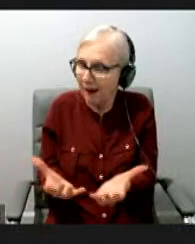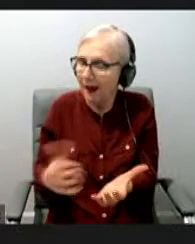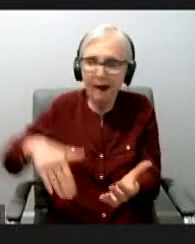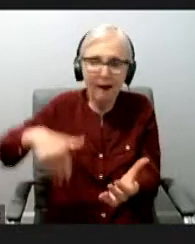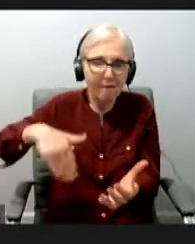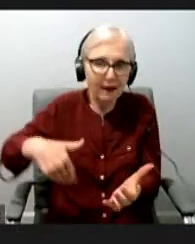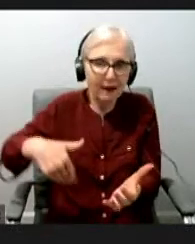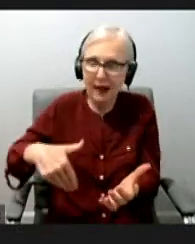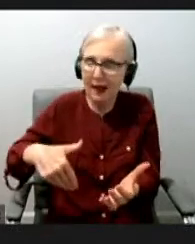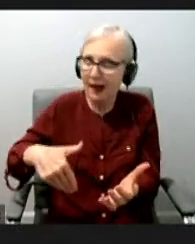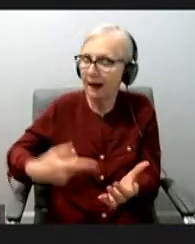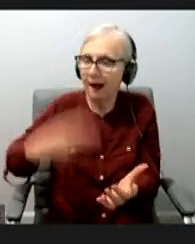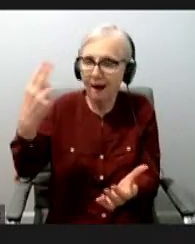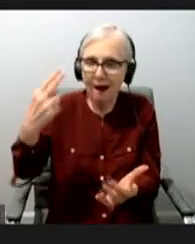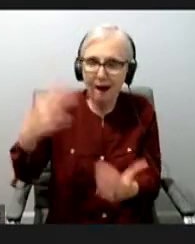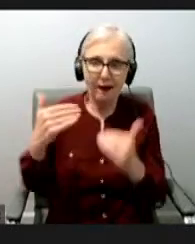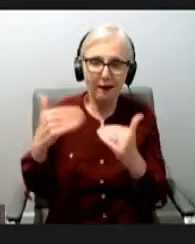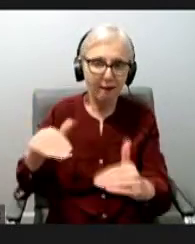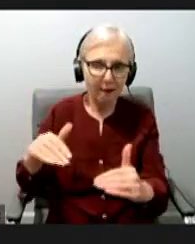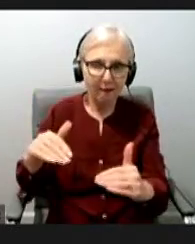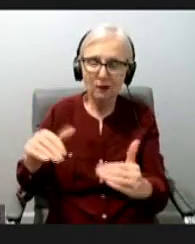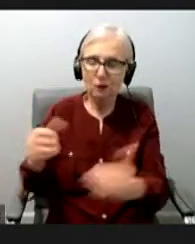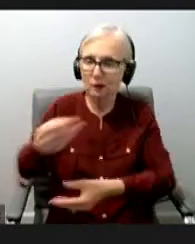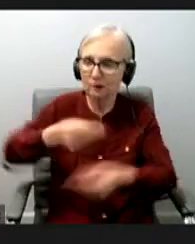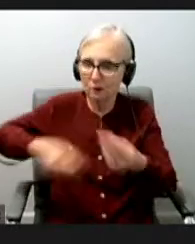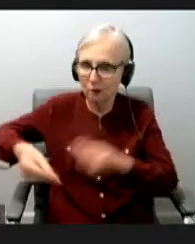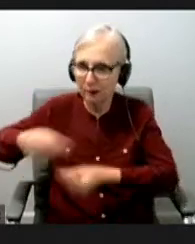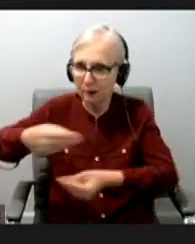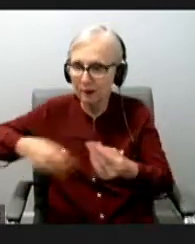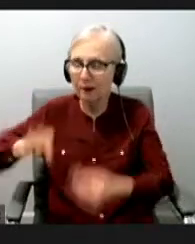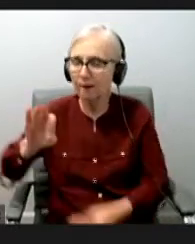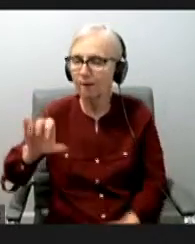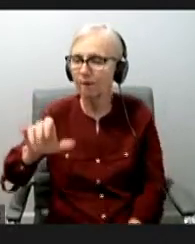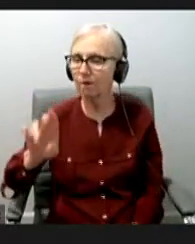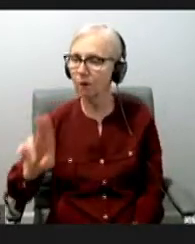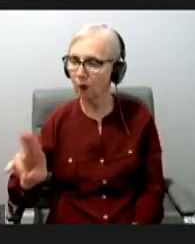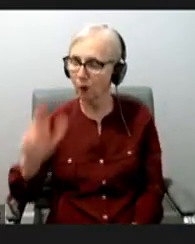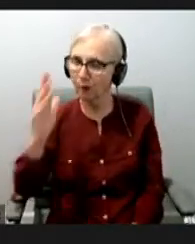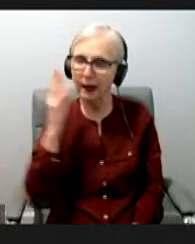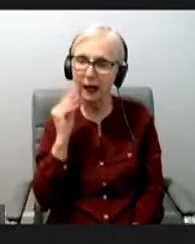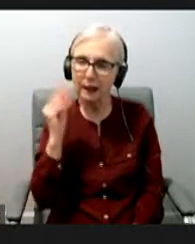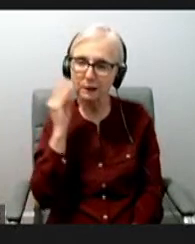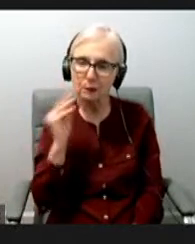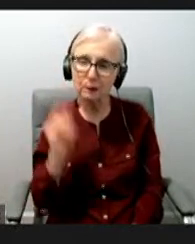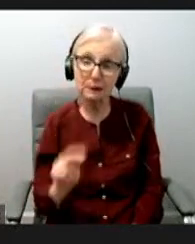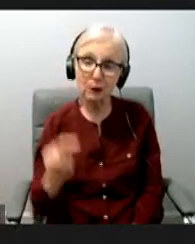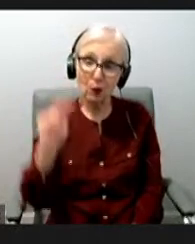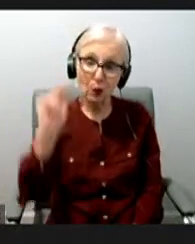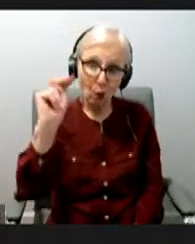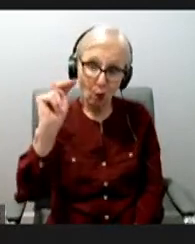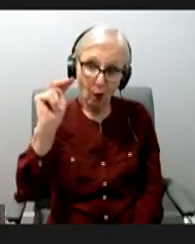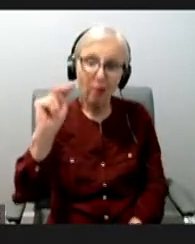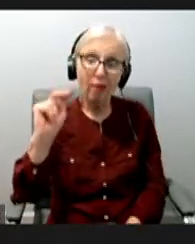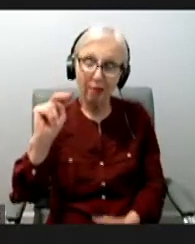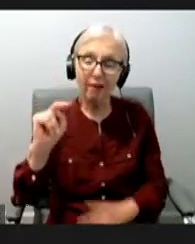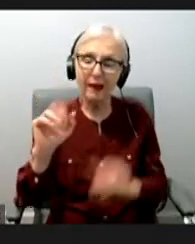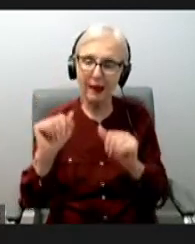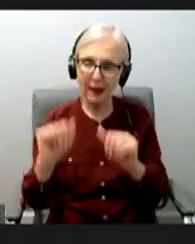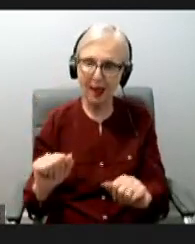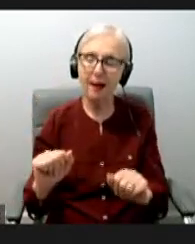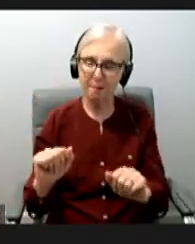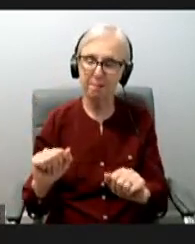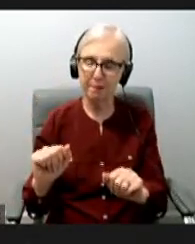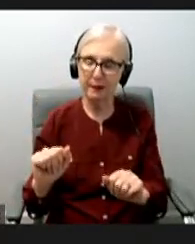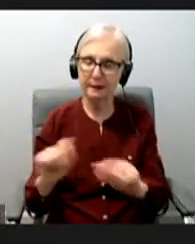influenza transmission, but we know that our experience in the Northern Hemisphere can be quite different than the Southern Hemisphere. We also